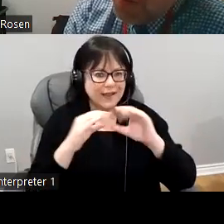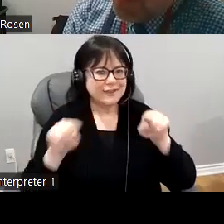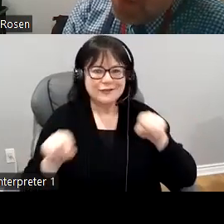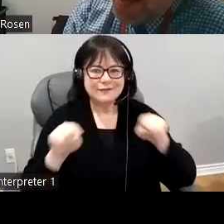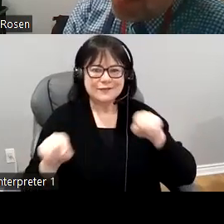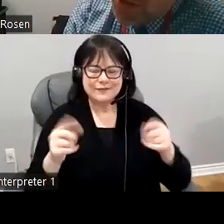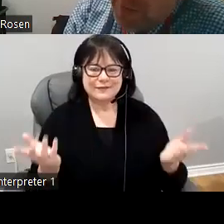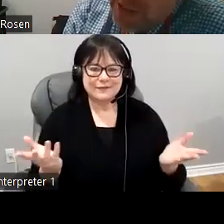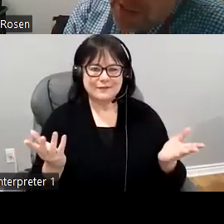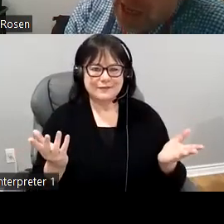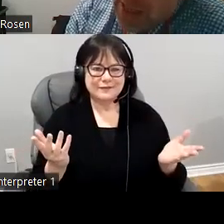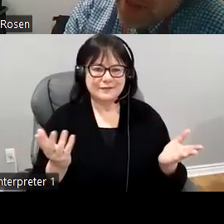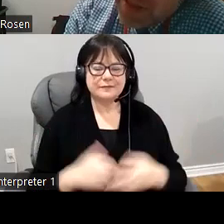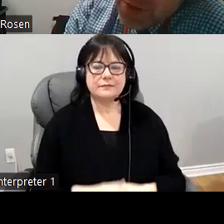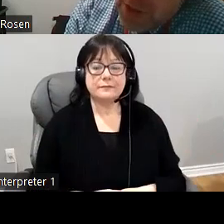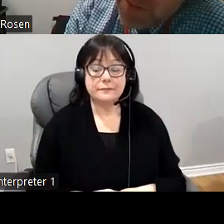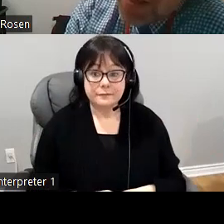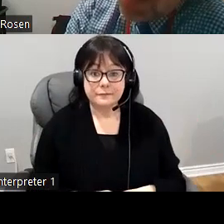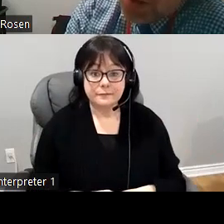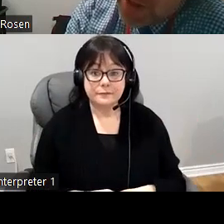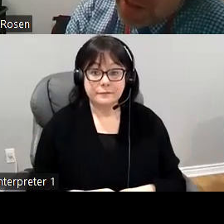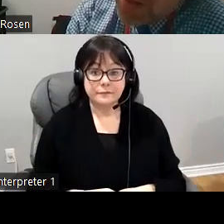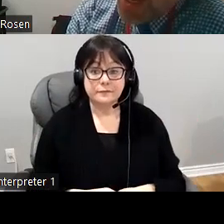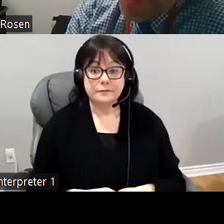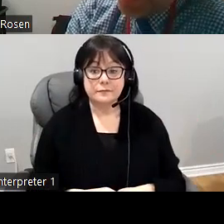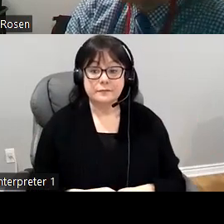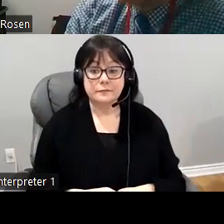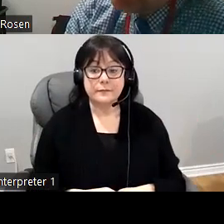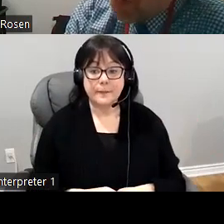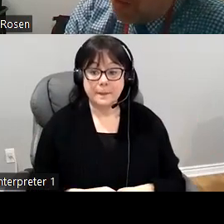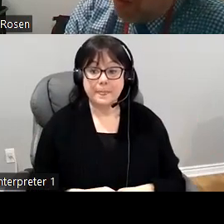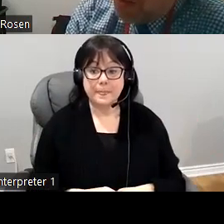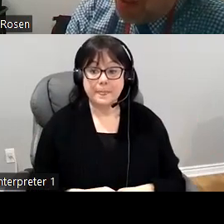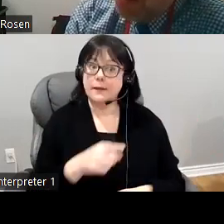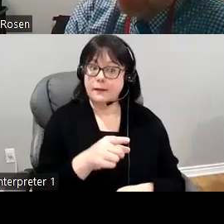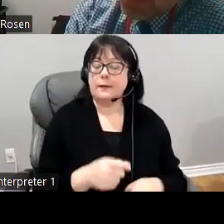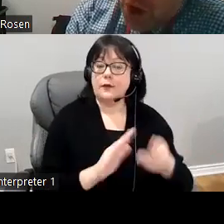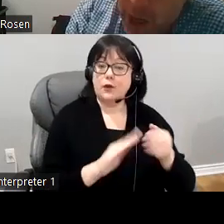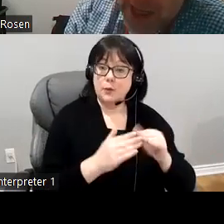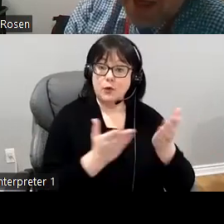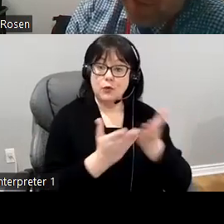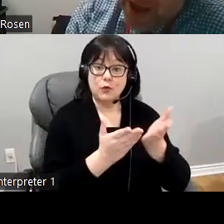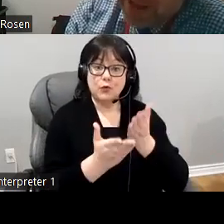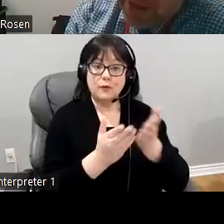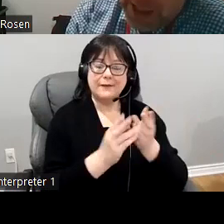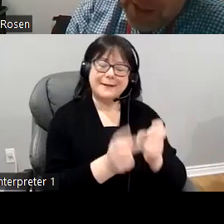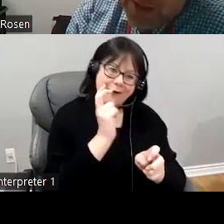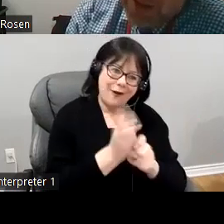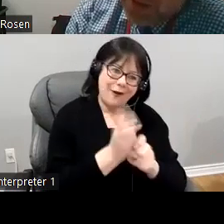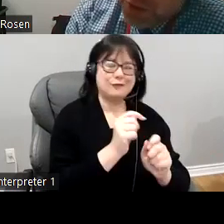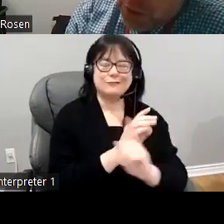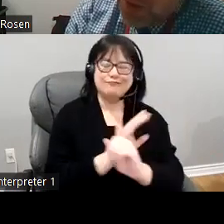these community-based services, and that these community-based services have difficulty talking